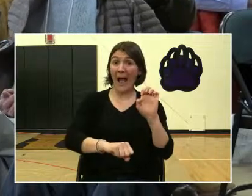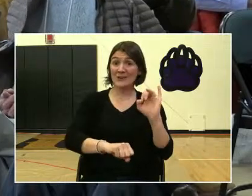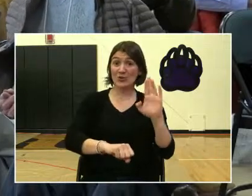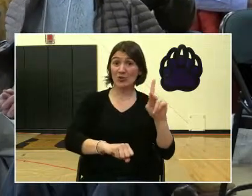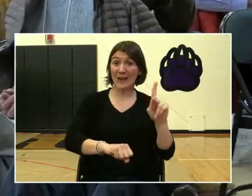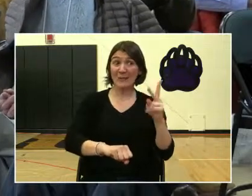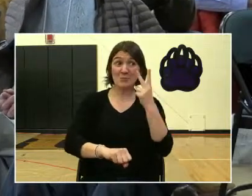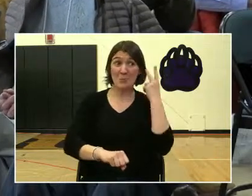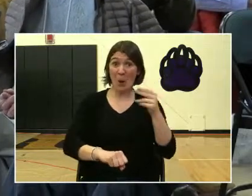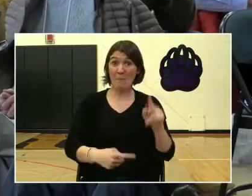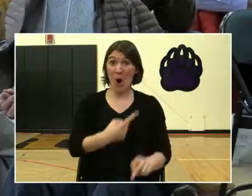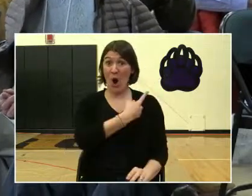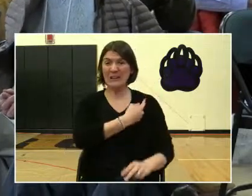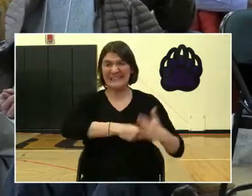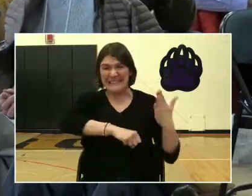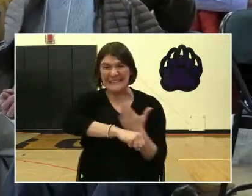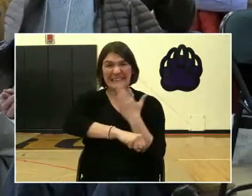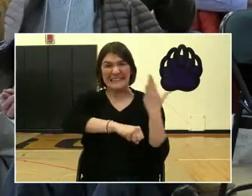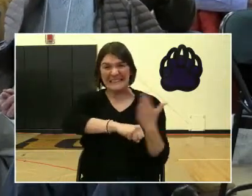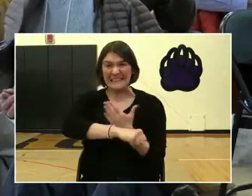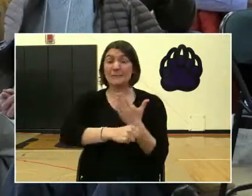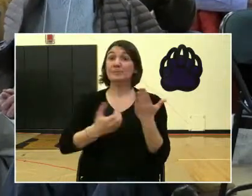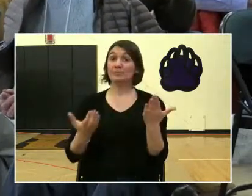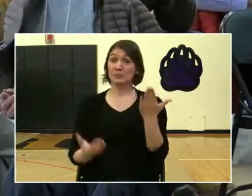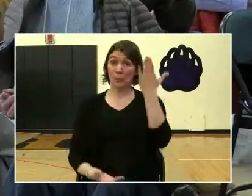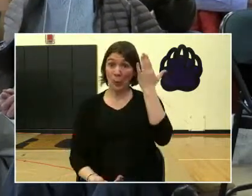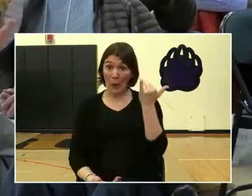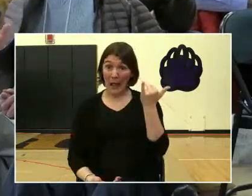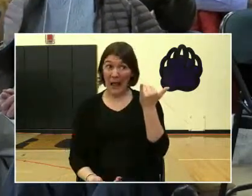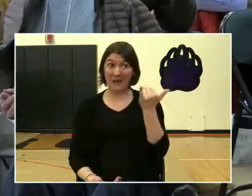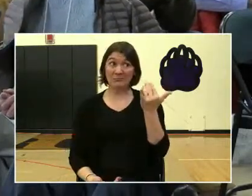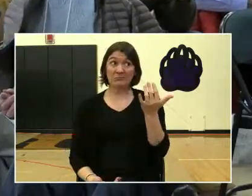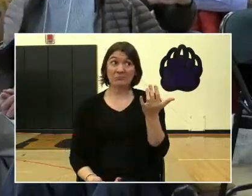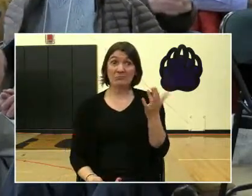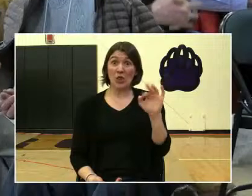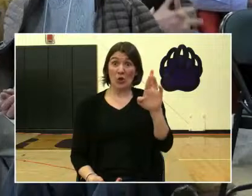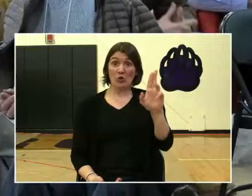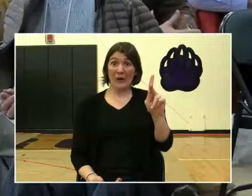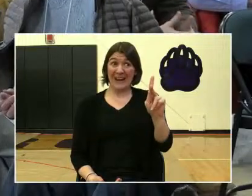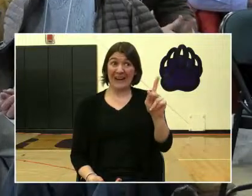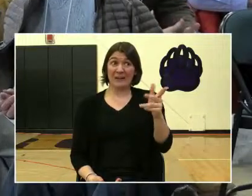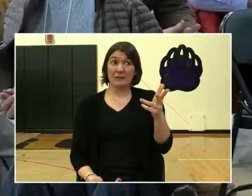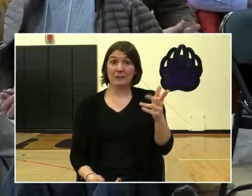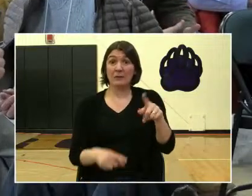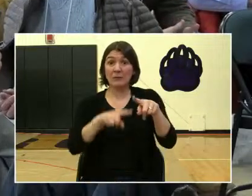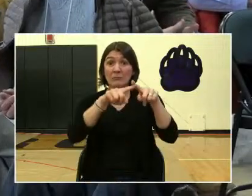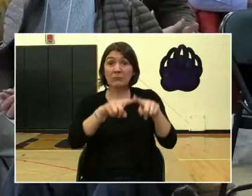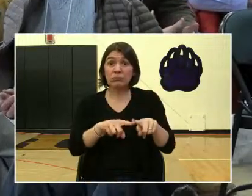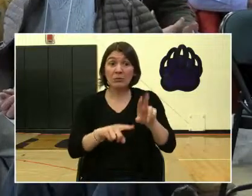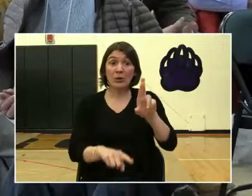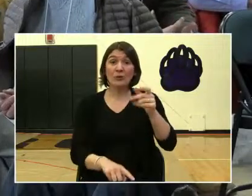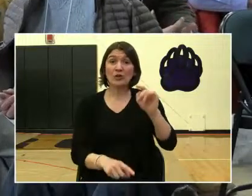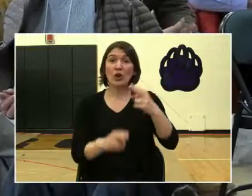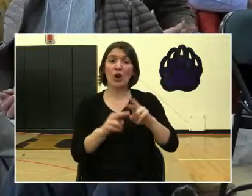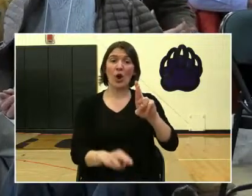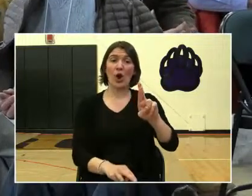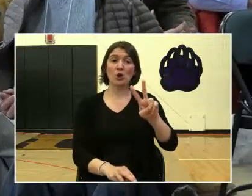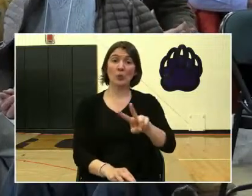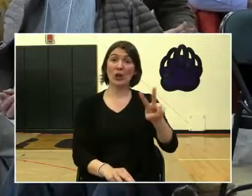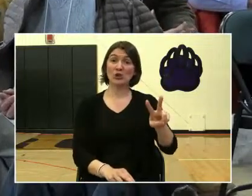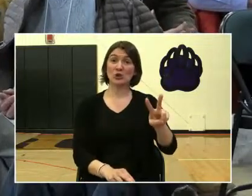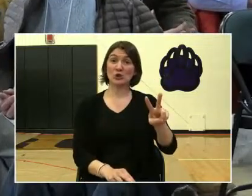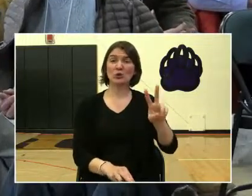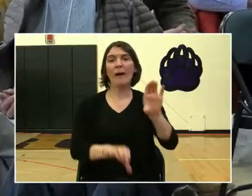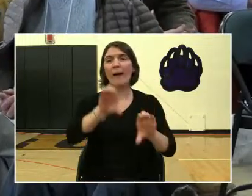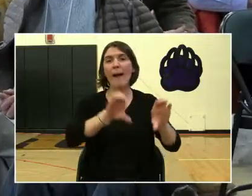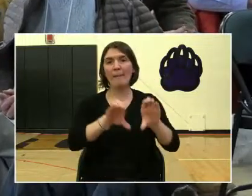at Memorial Park right now and just you know some context the rink right now is relying on a refrigerant called R22